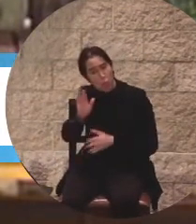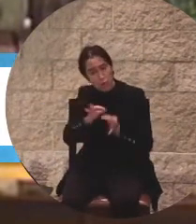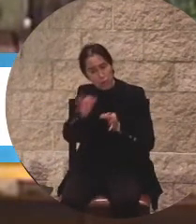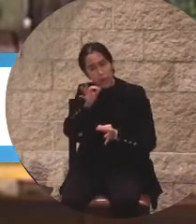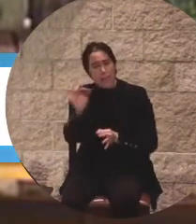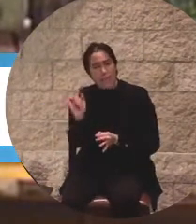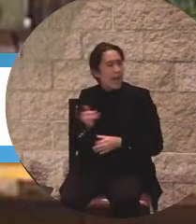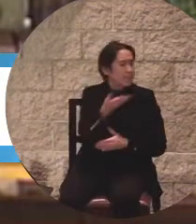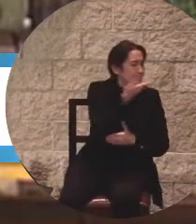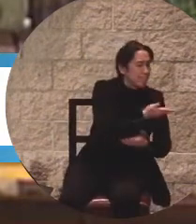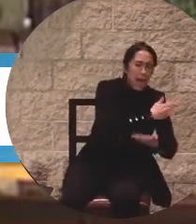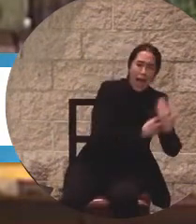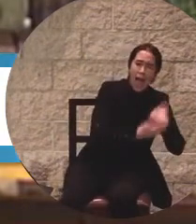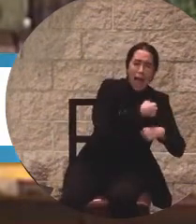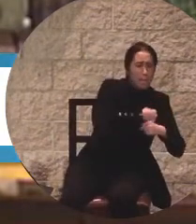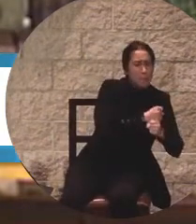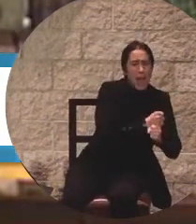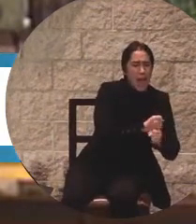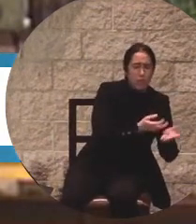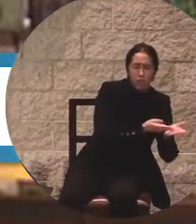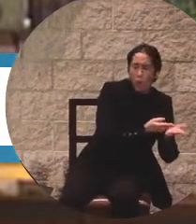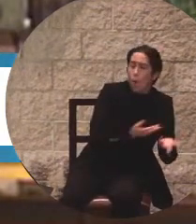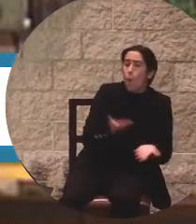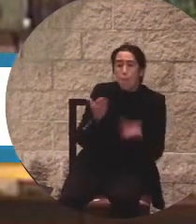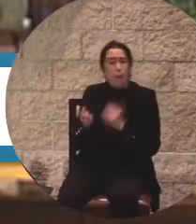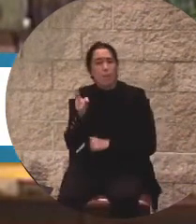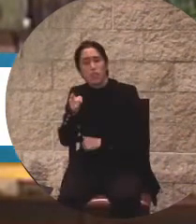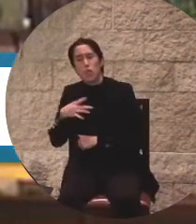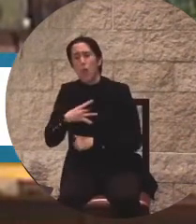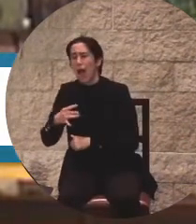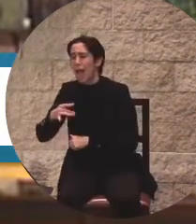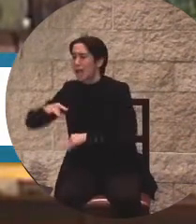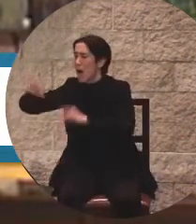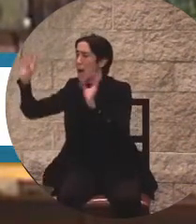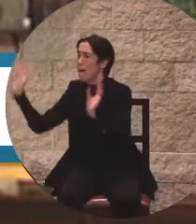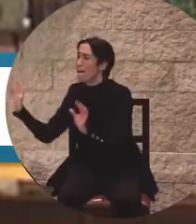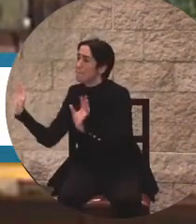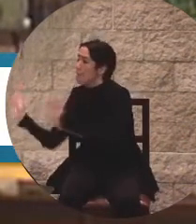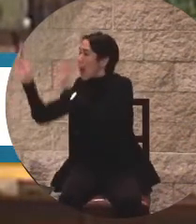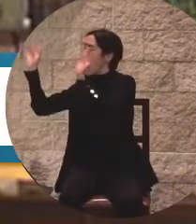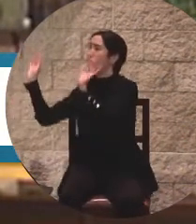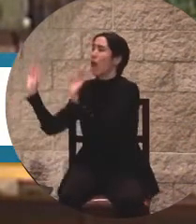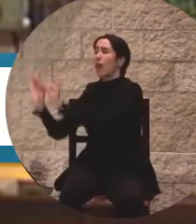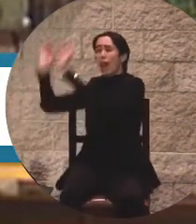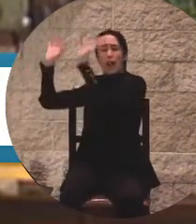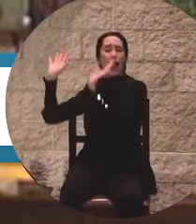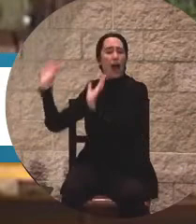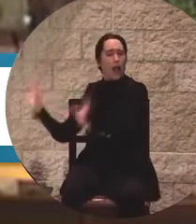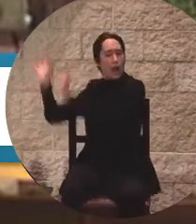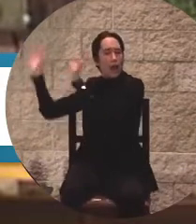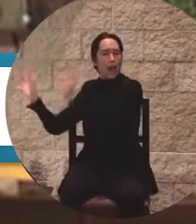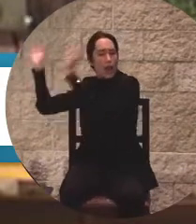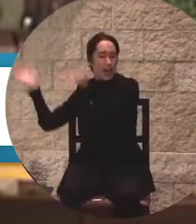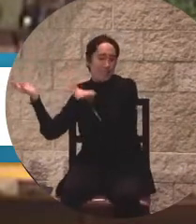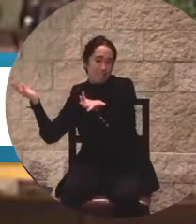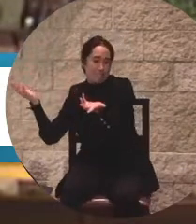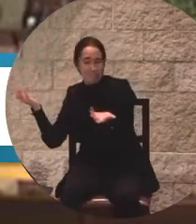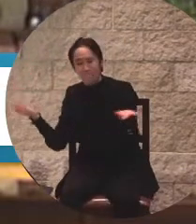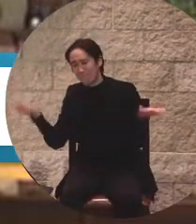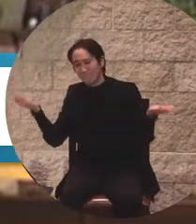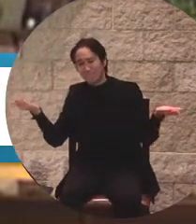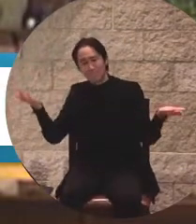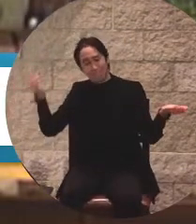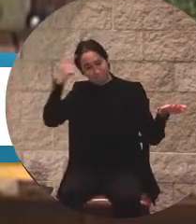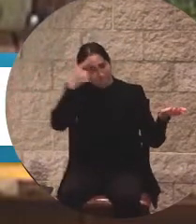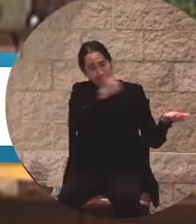sequins and shimmer on top of your soul. There might be a few people here tonight that kind of are in the sequins camp. And again, we